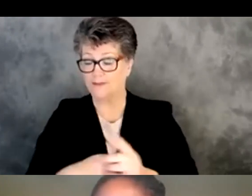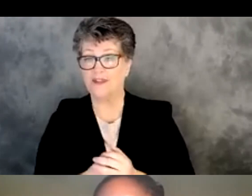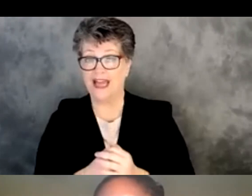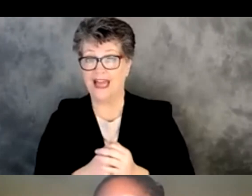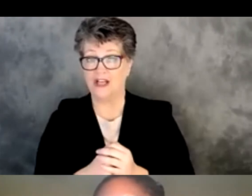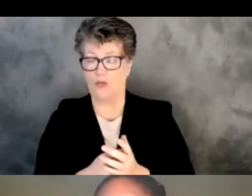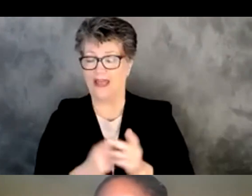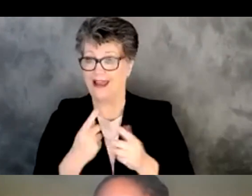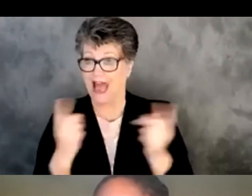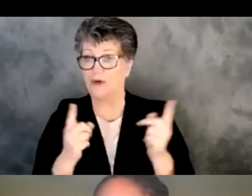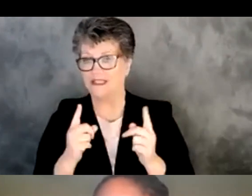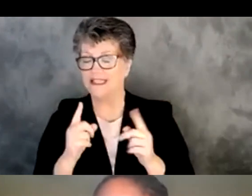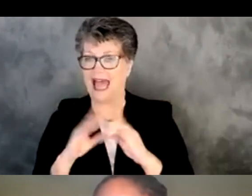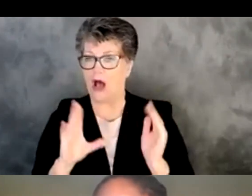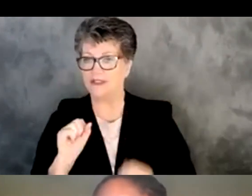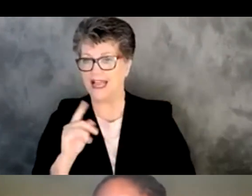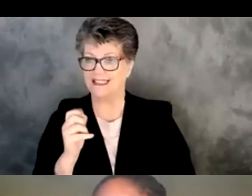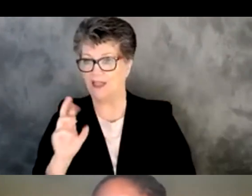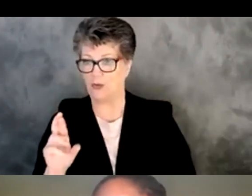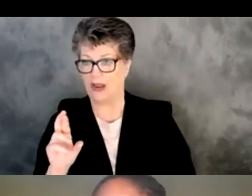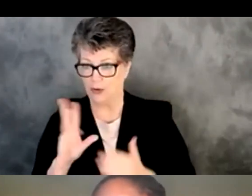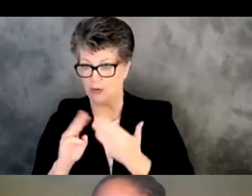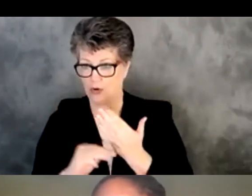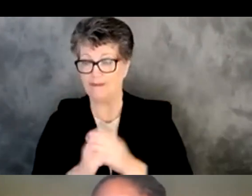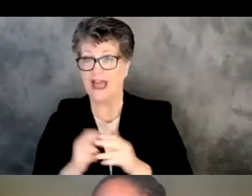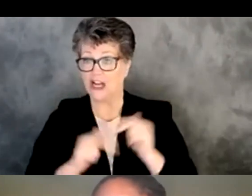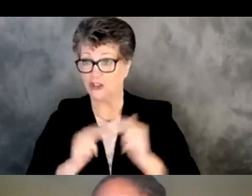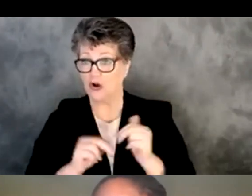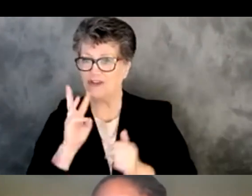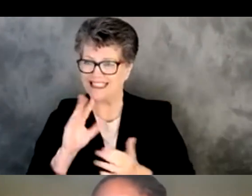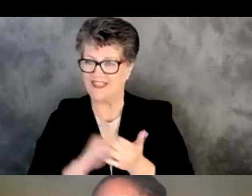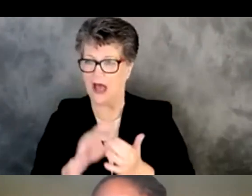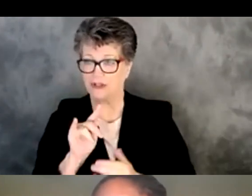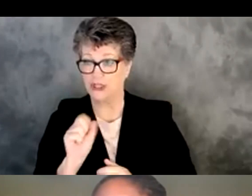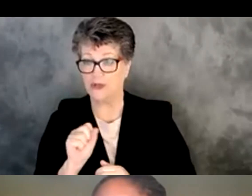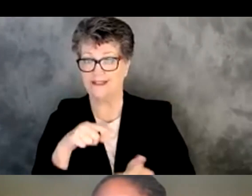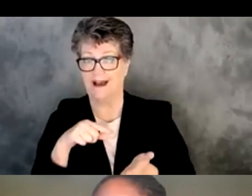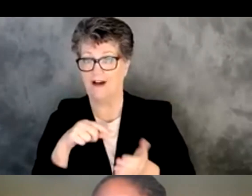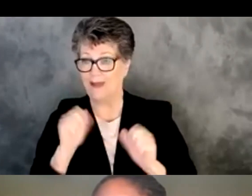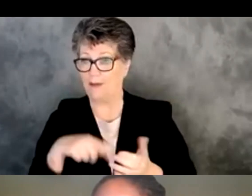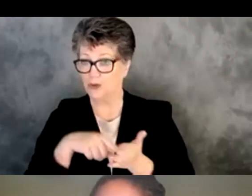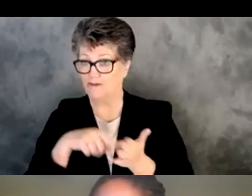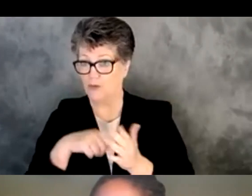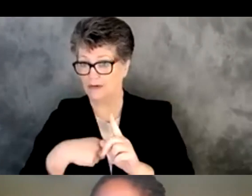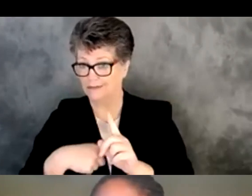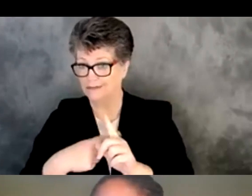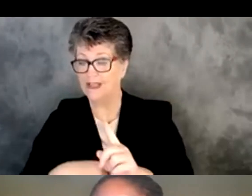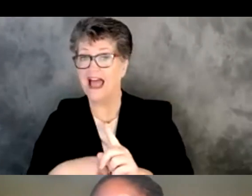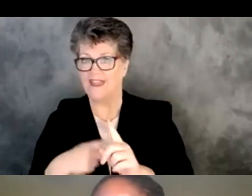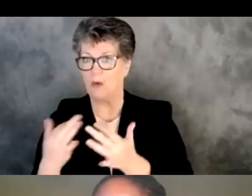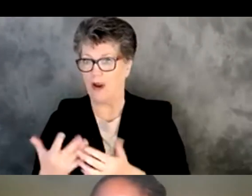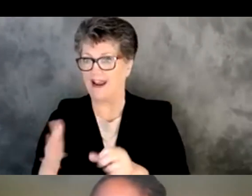Accelerator Program. This program will finance the construction of over 6,000 units of affordable housing that are currently awaiting full